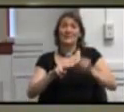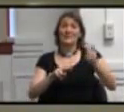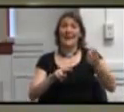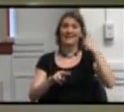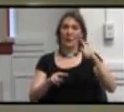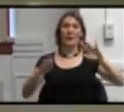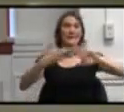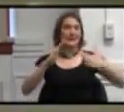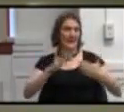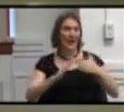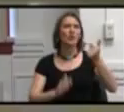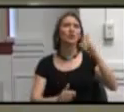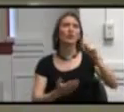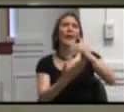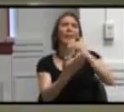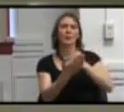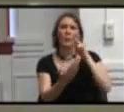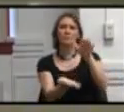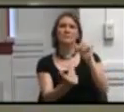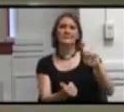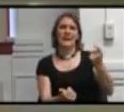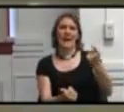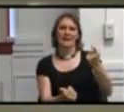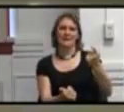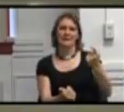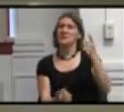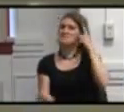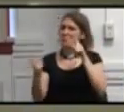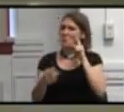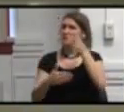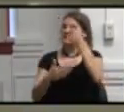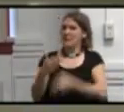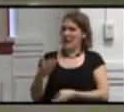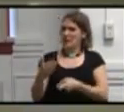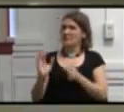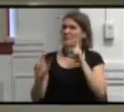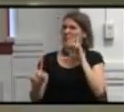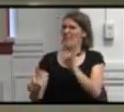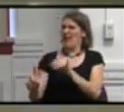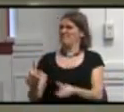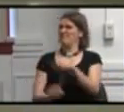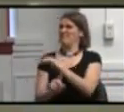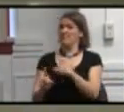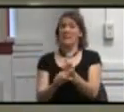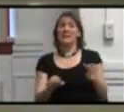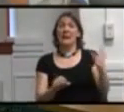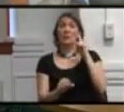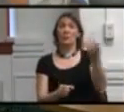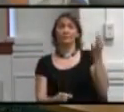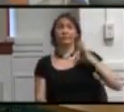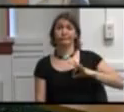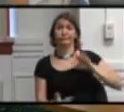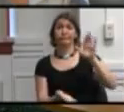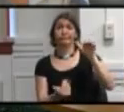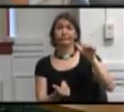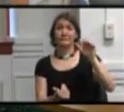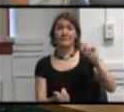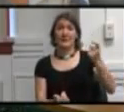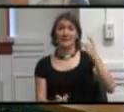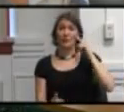The legislature did agree on the taxation formula, and so probably next year we'll see